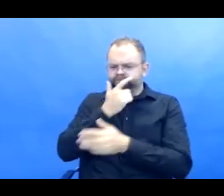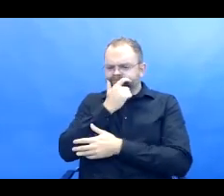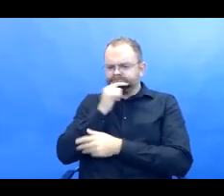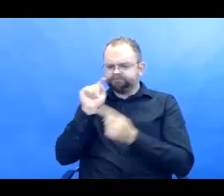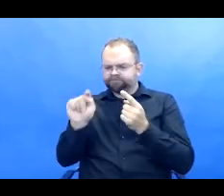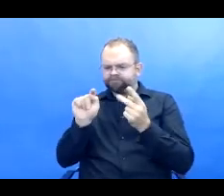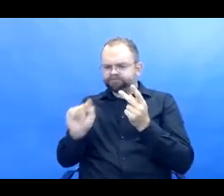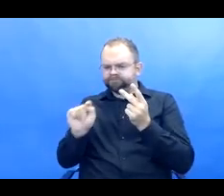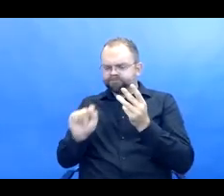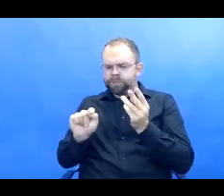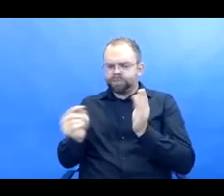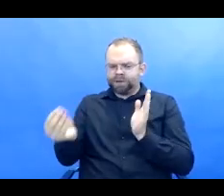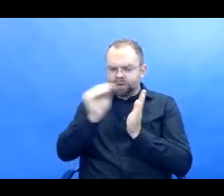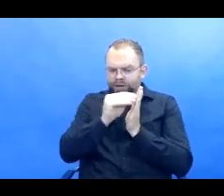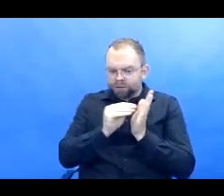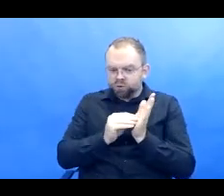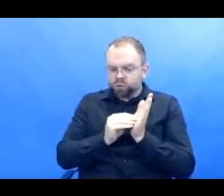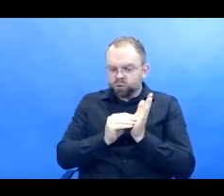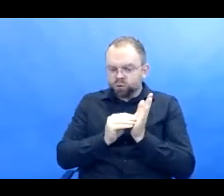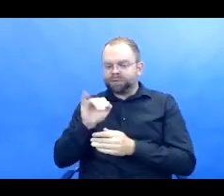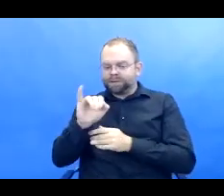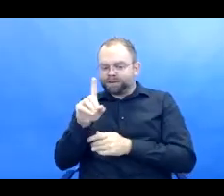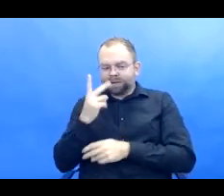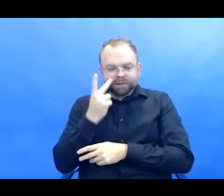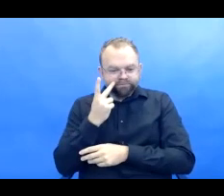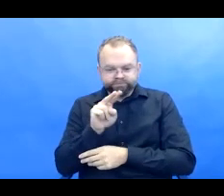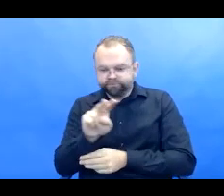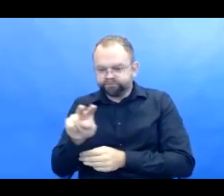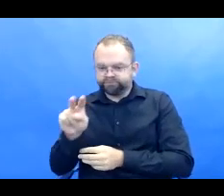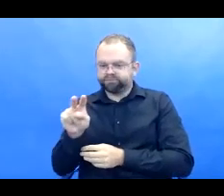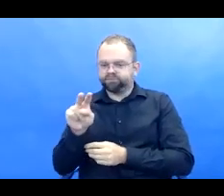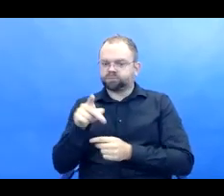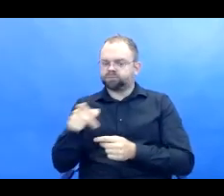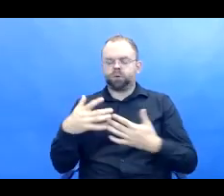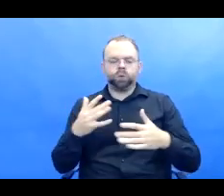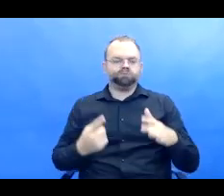or contribution following this presentation?